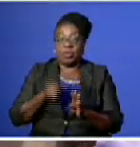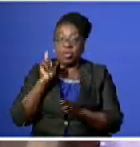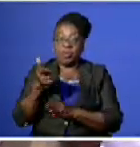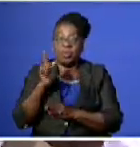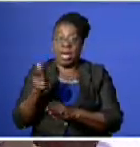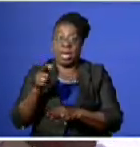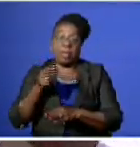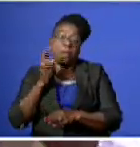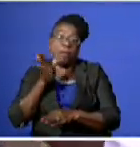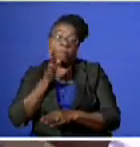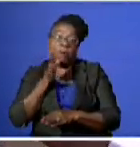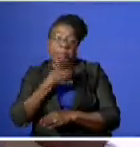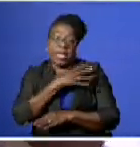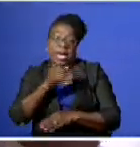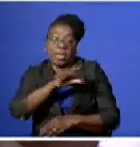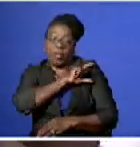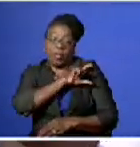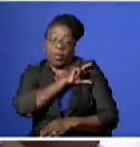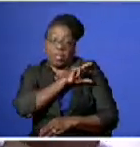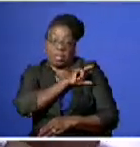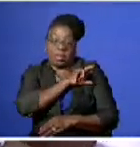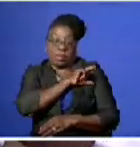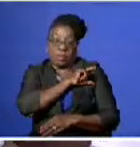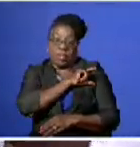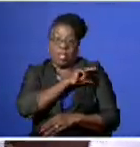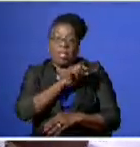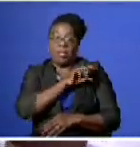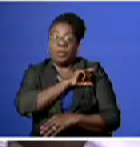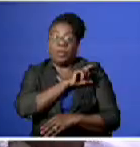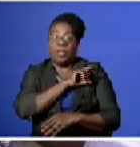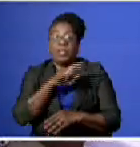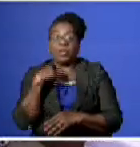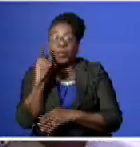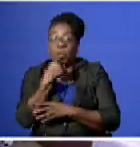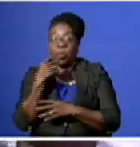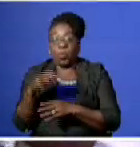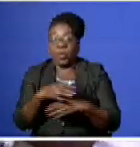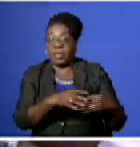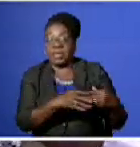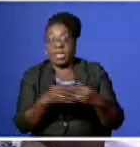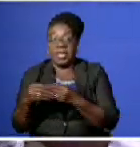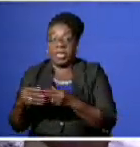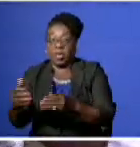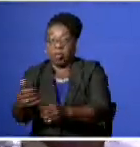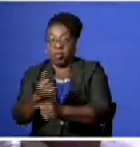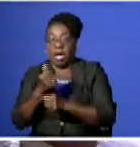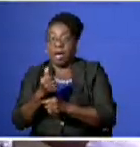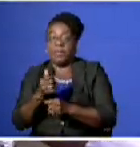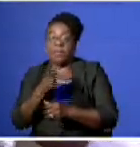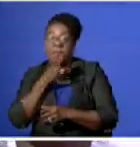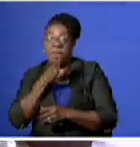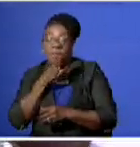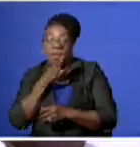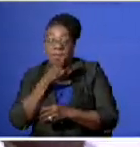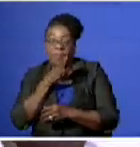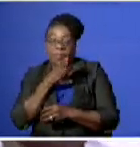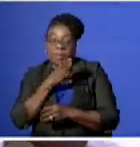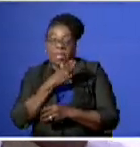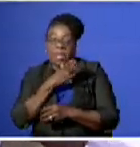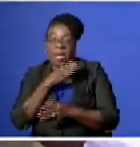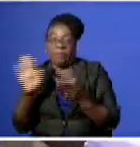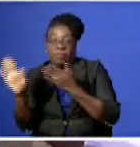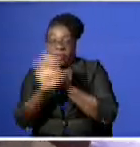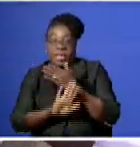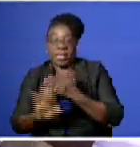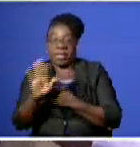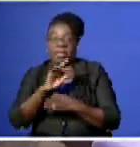officers. The officer who was leading grabbed the mother and protected